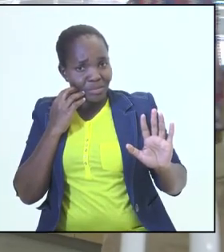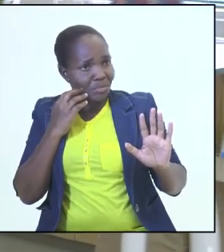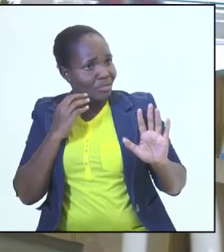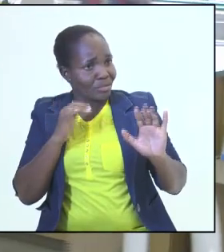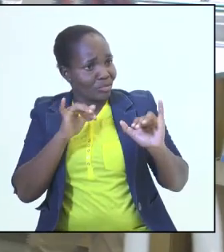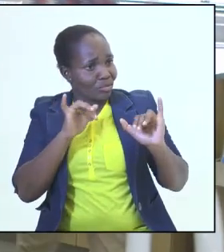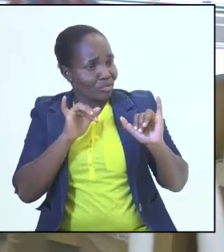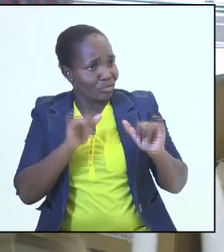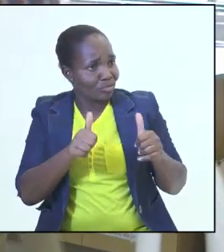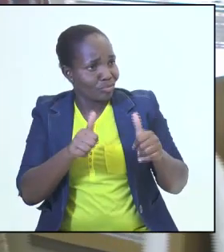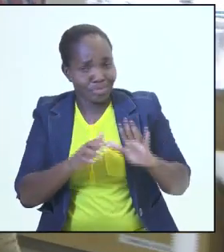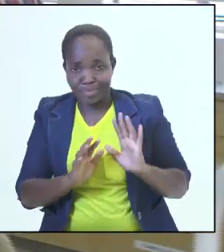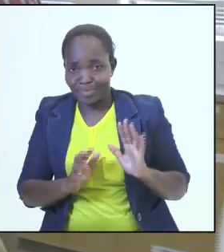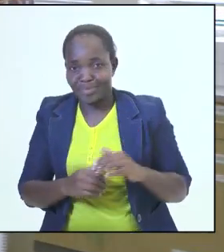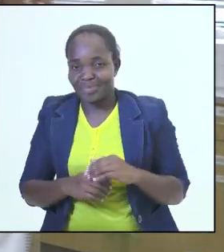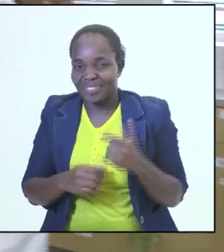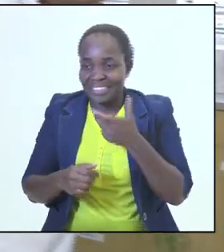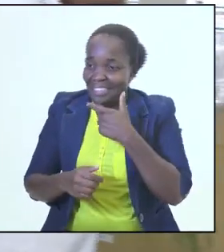day.